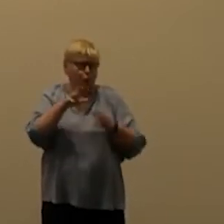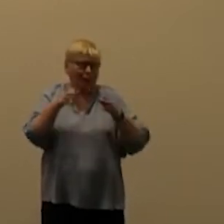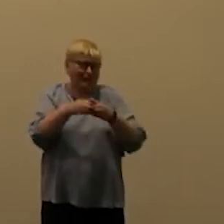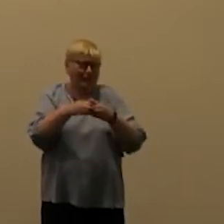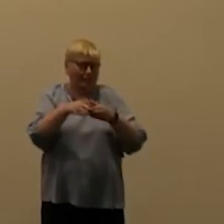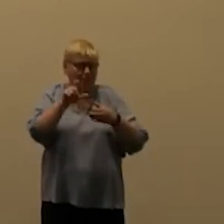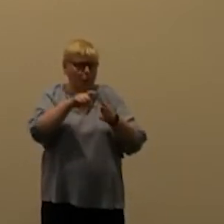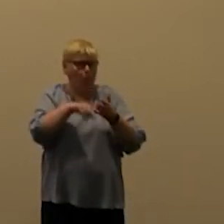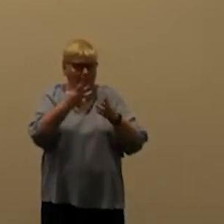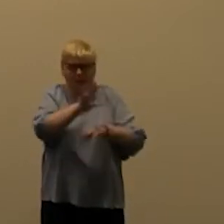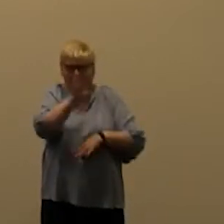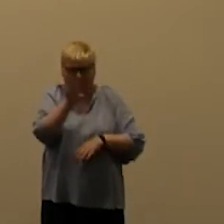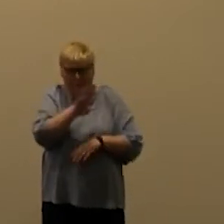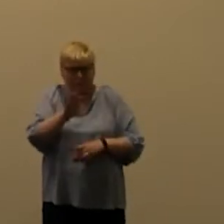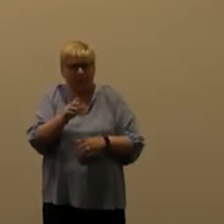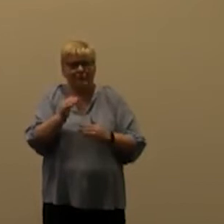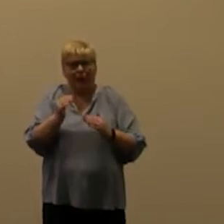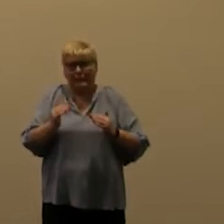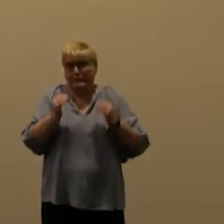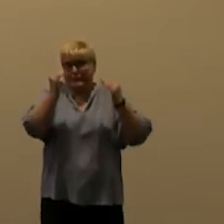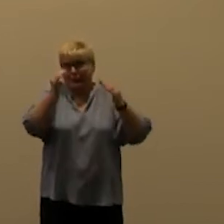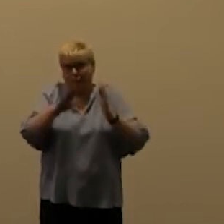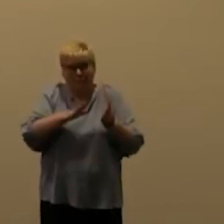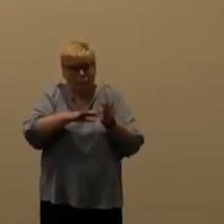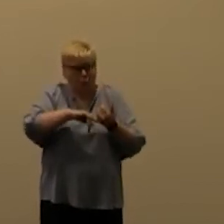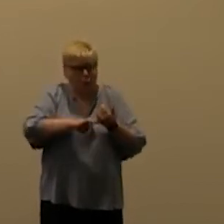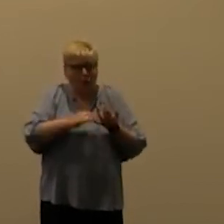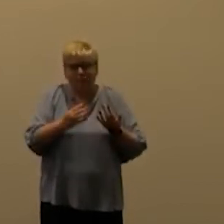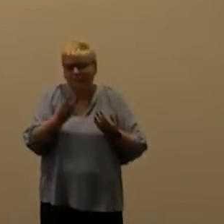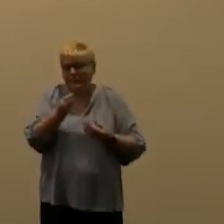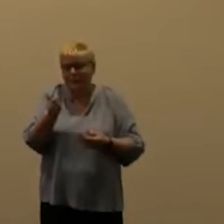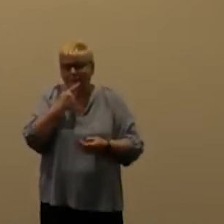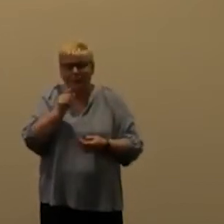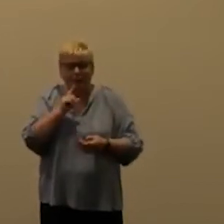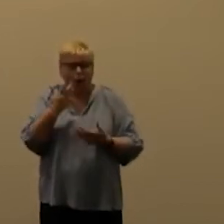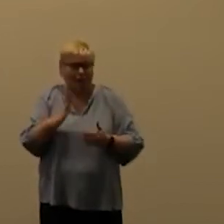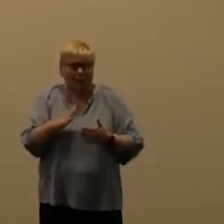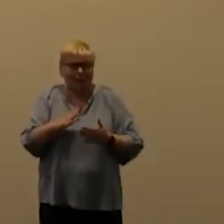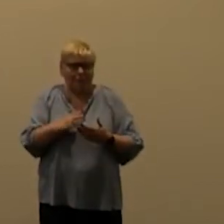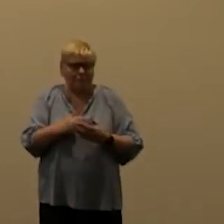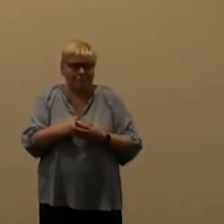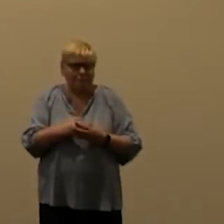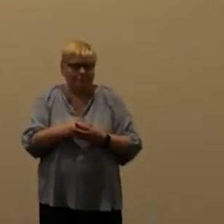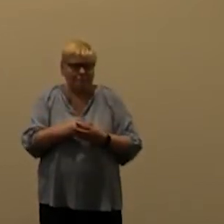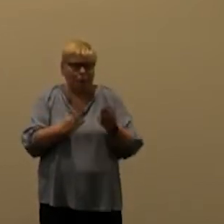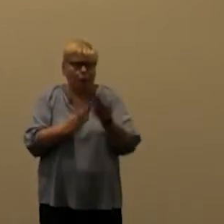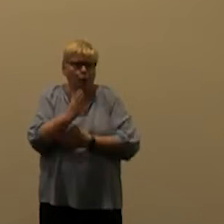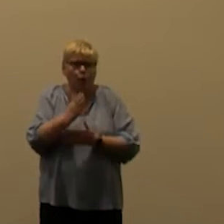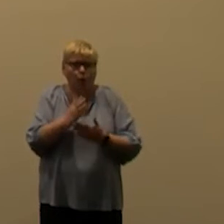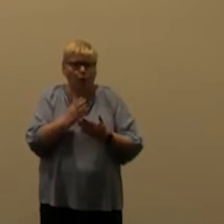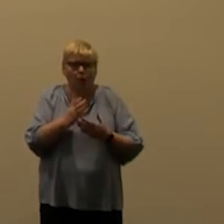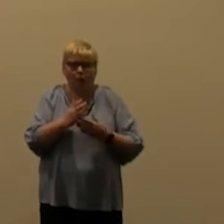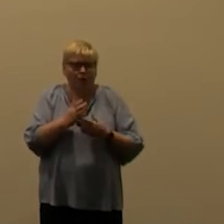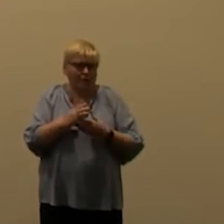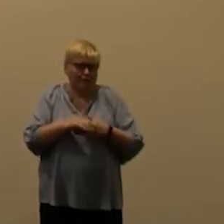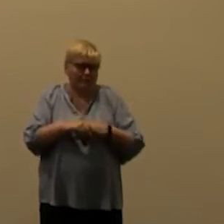some brilliant people, some senior people from Microsoft, some people who had lived through being displaced through